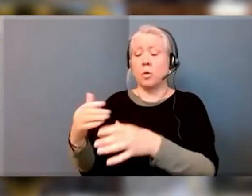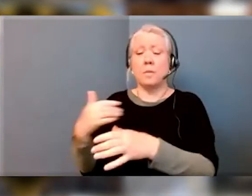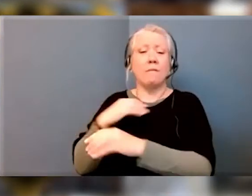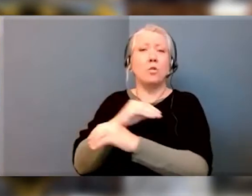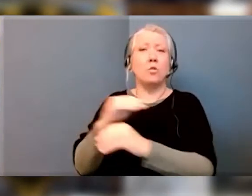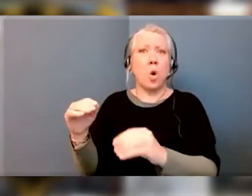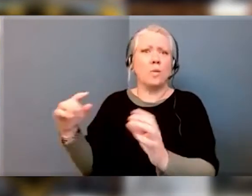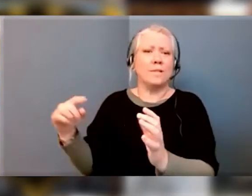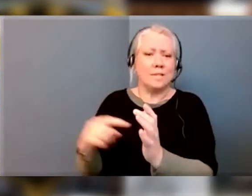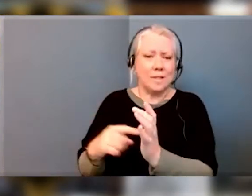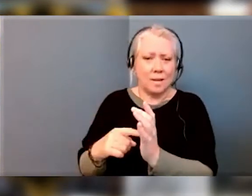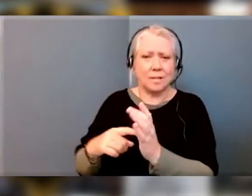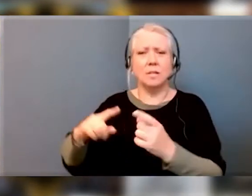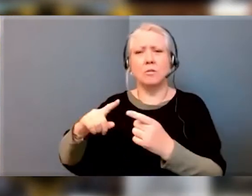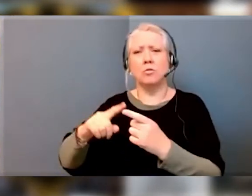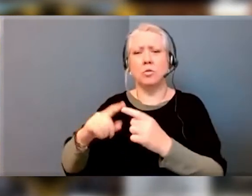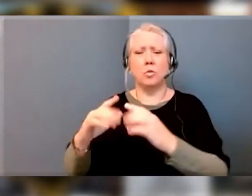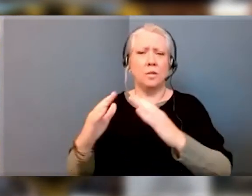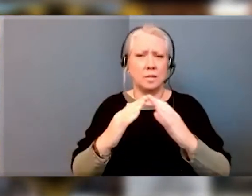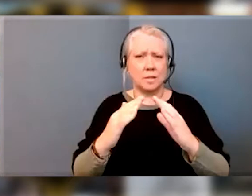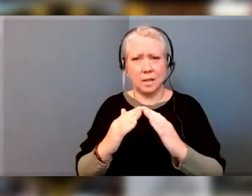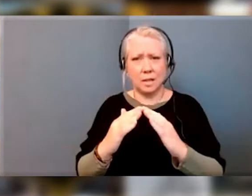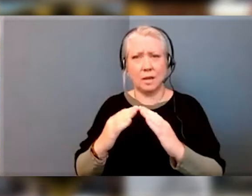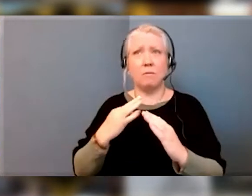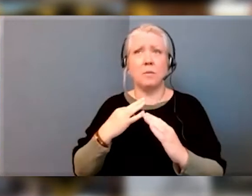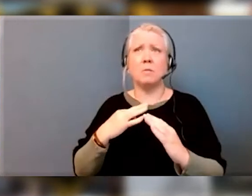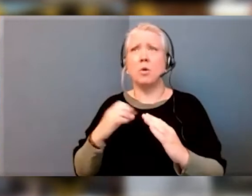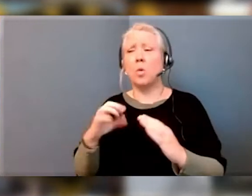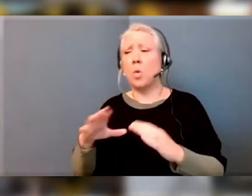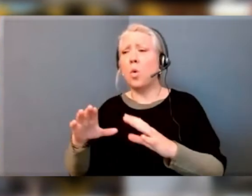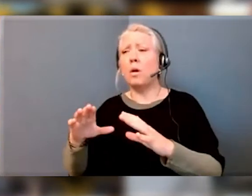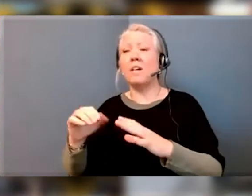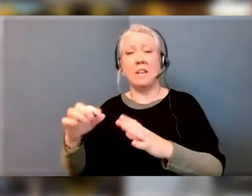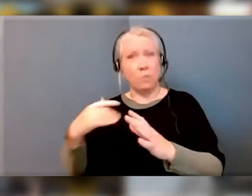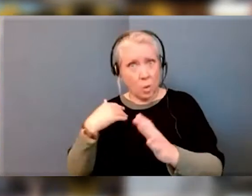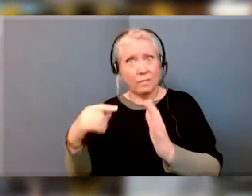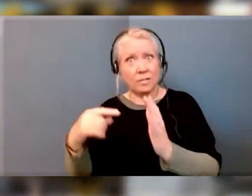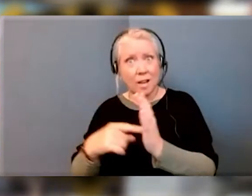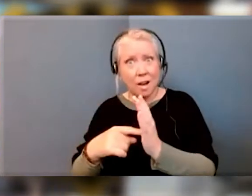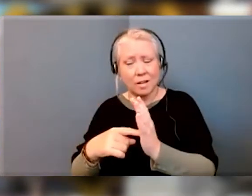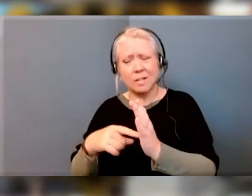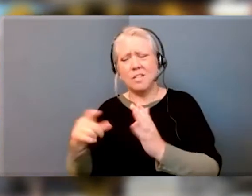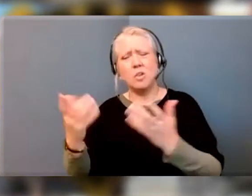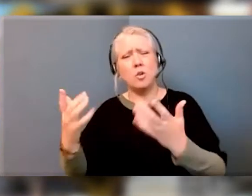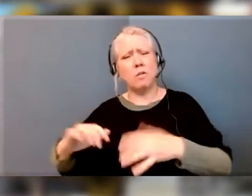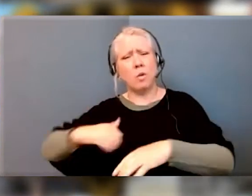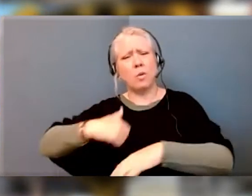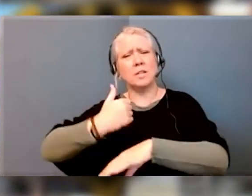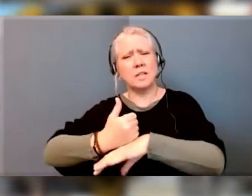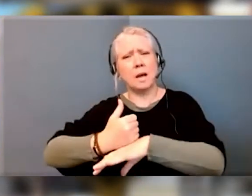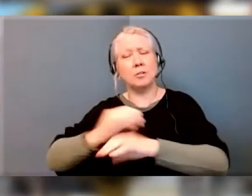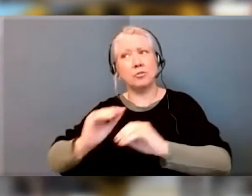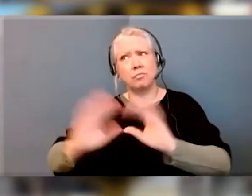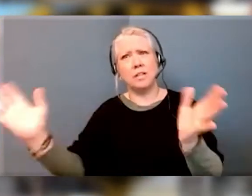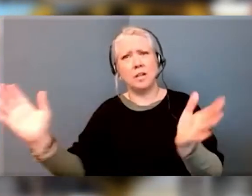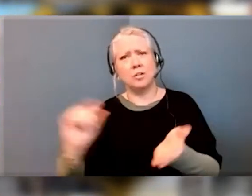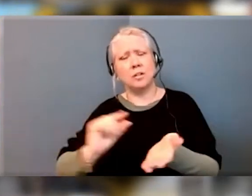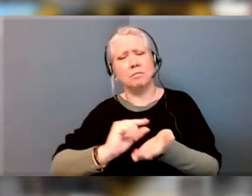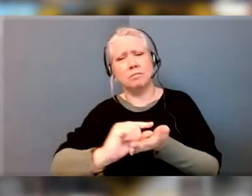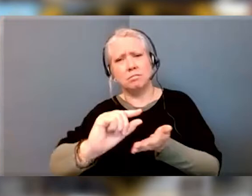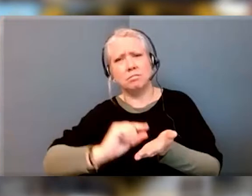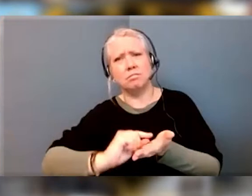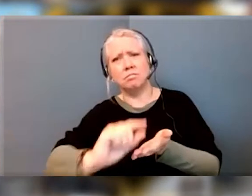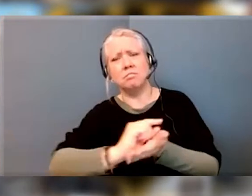demonstrated approved payment plan. So those are just some of the eligibility requirements we wanted to cover with you.